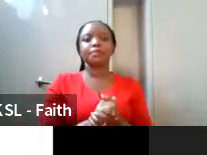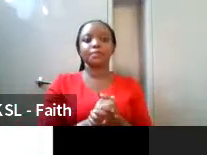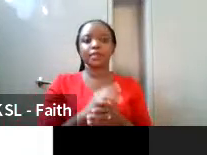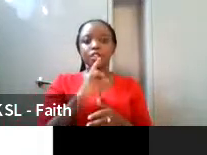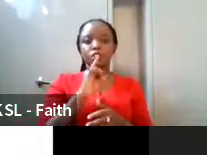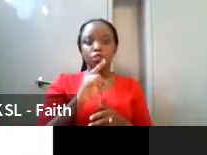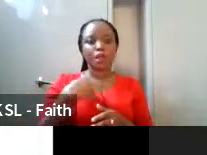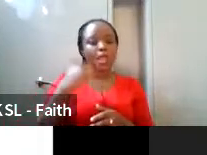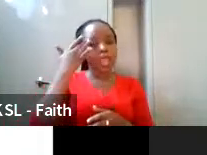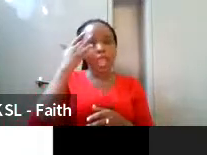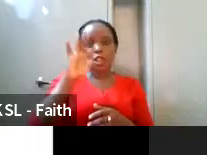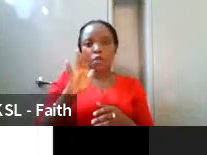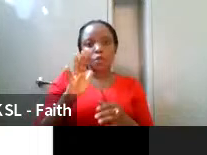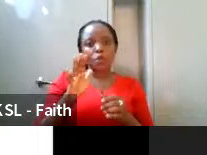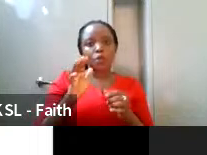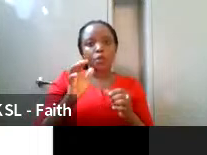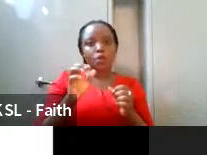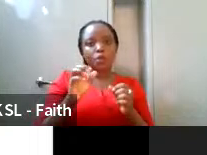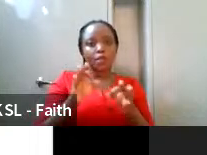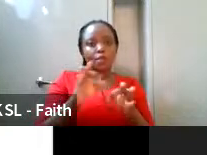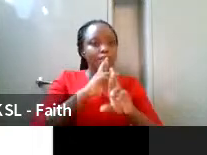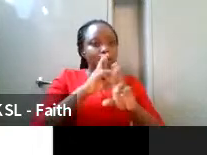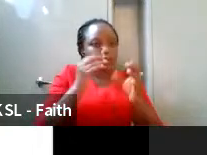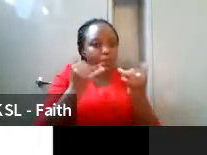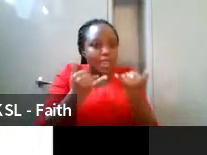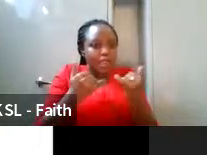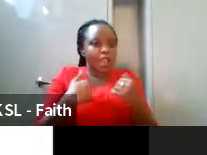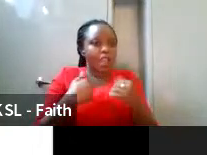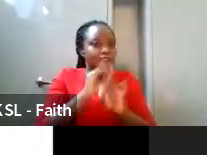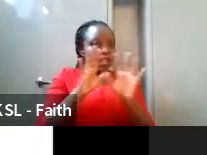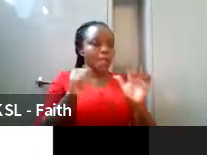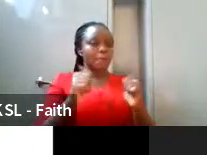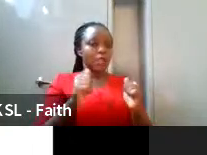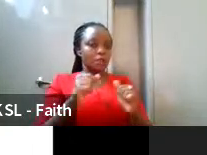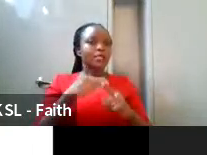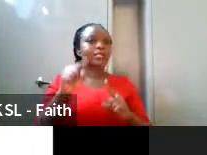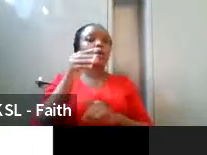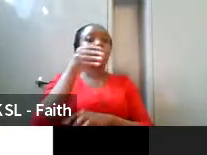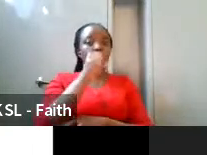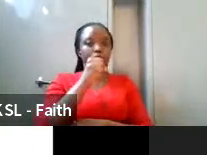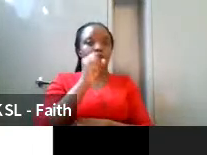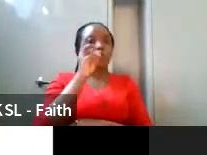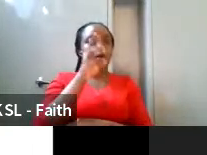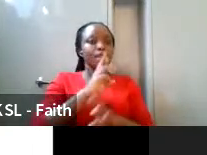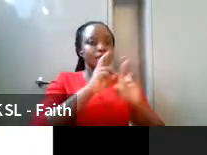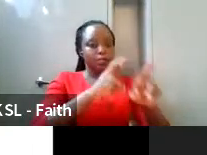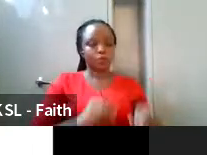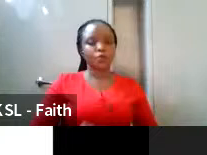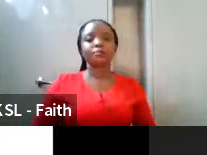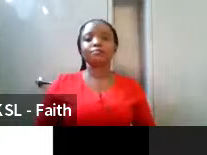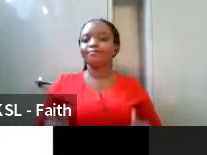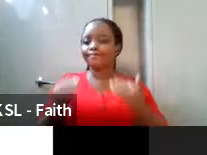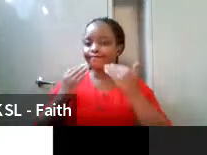So I don't have a distinctive response to that right now. But All right. Thank you.